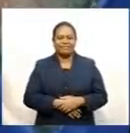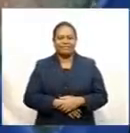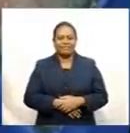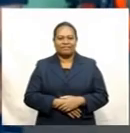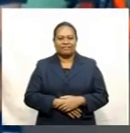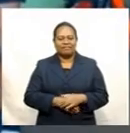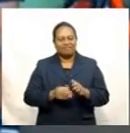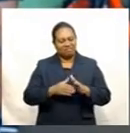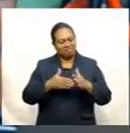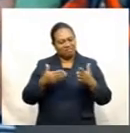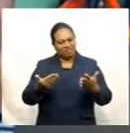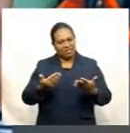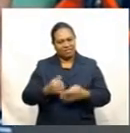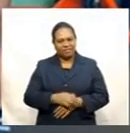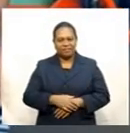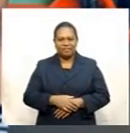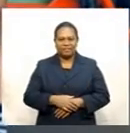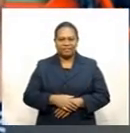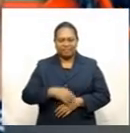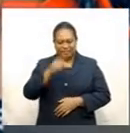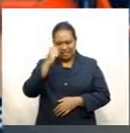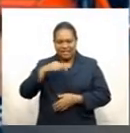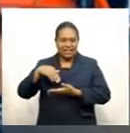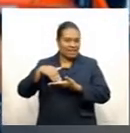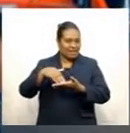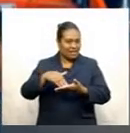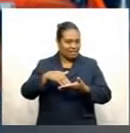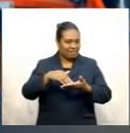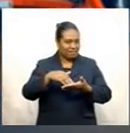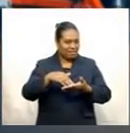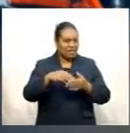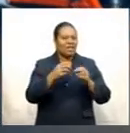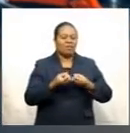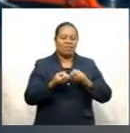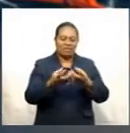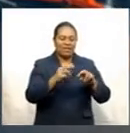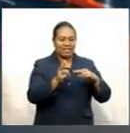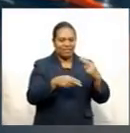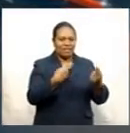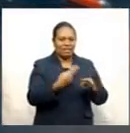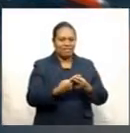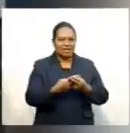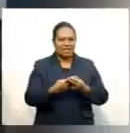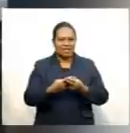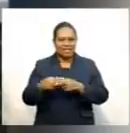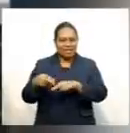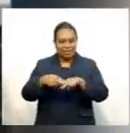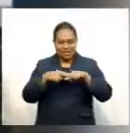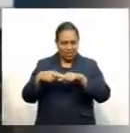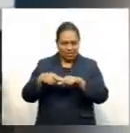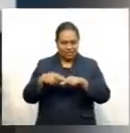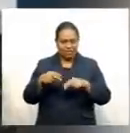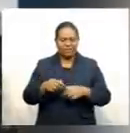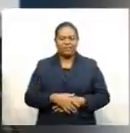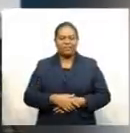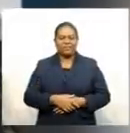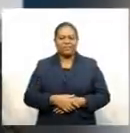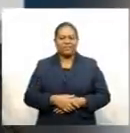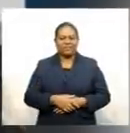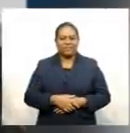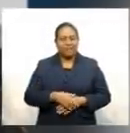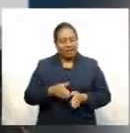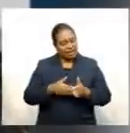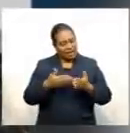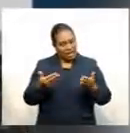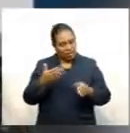more able to help provide for my family back home. But right now my job is